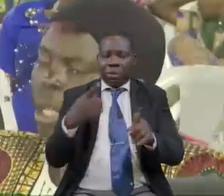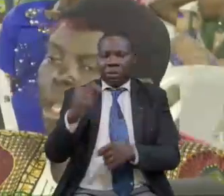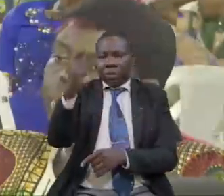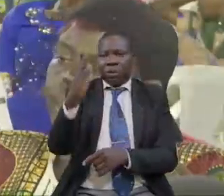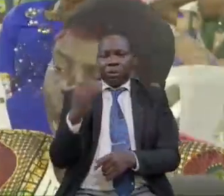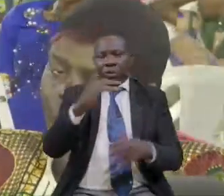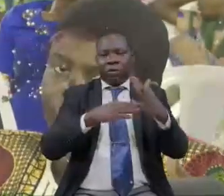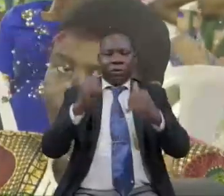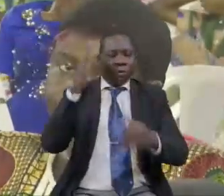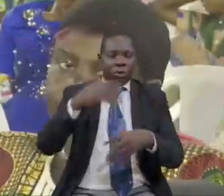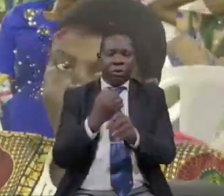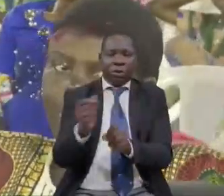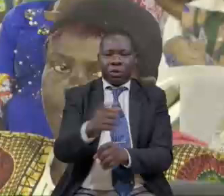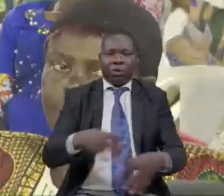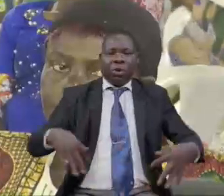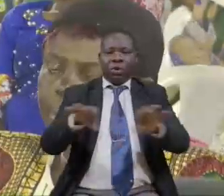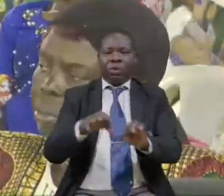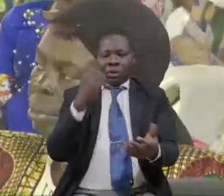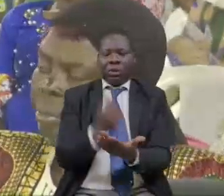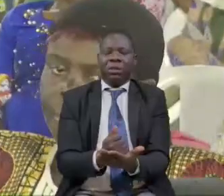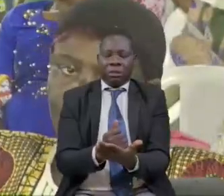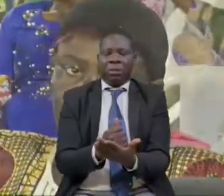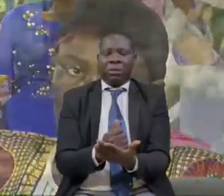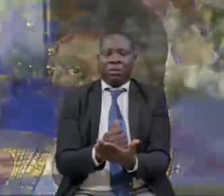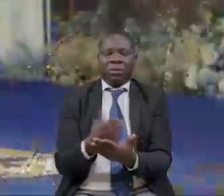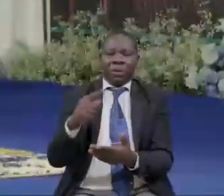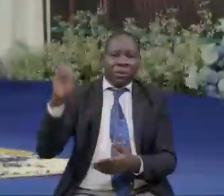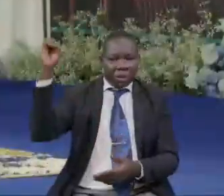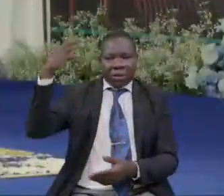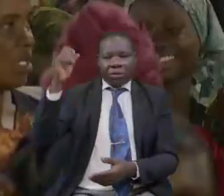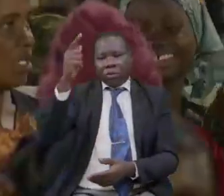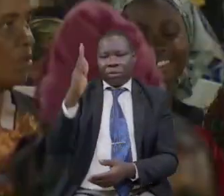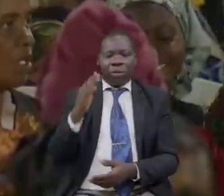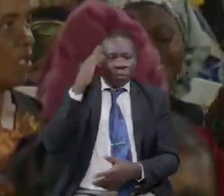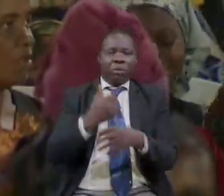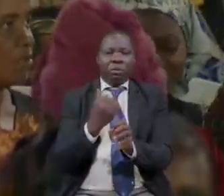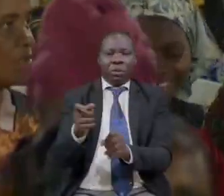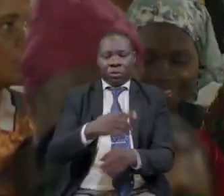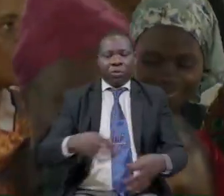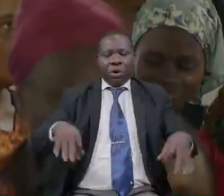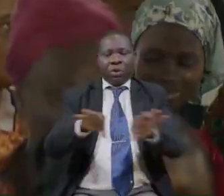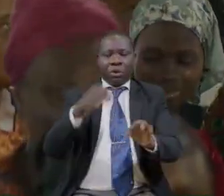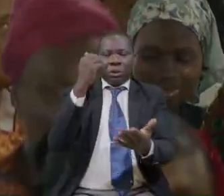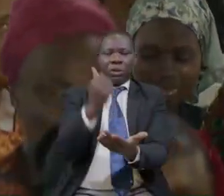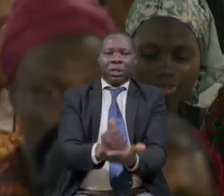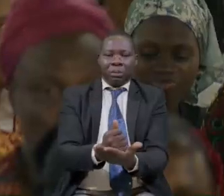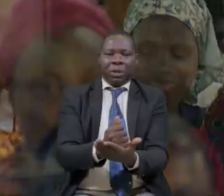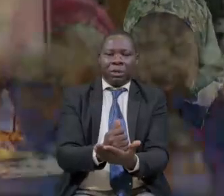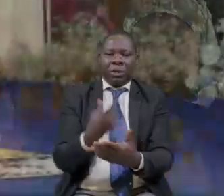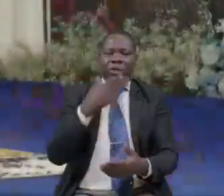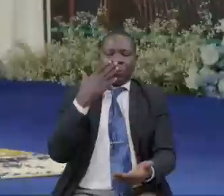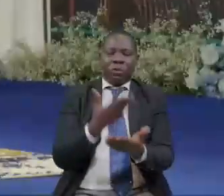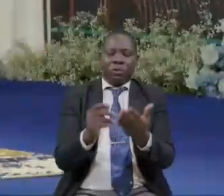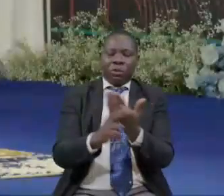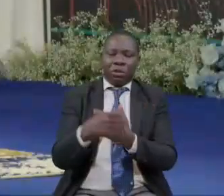worthy. The grace of God will make you worthy. The goodness of God will